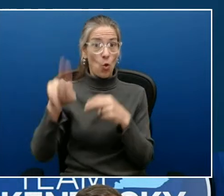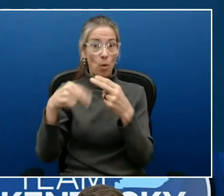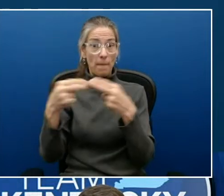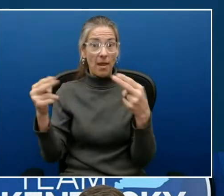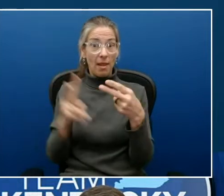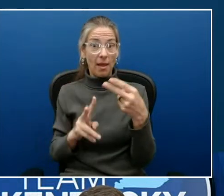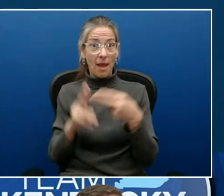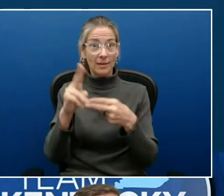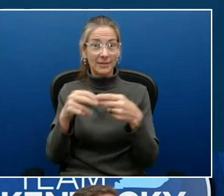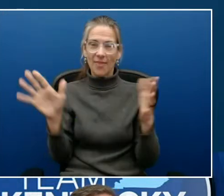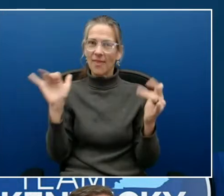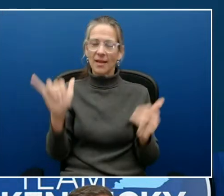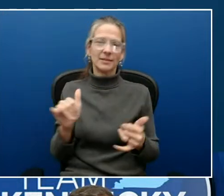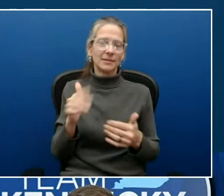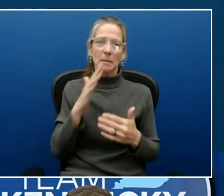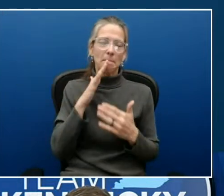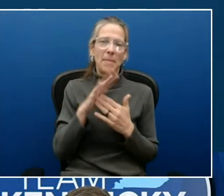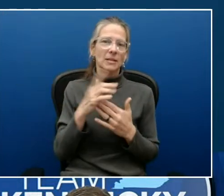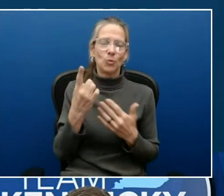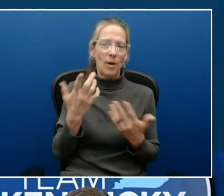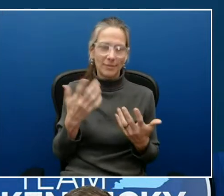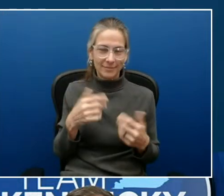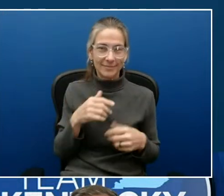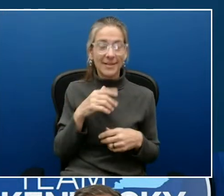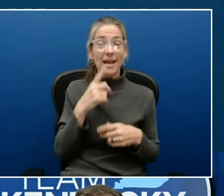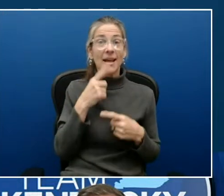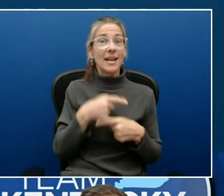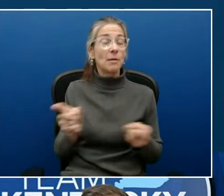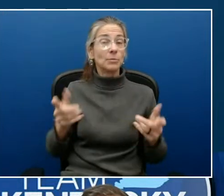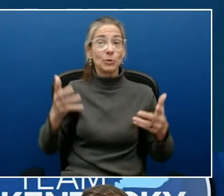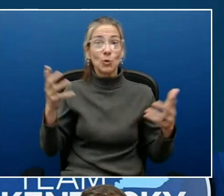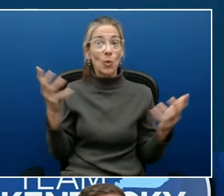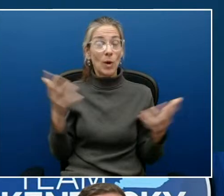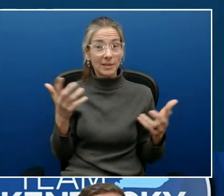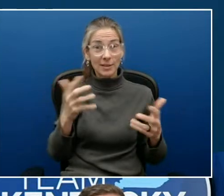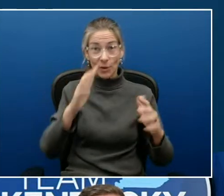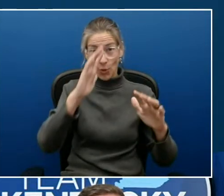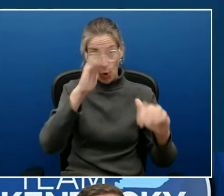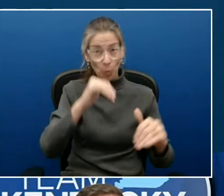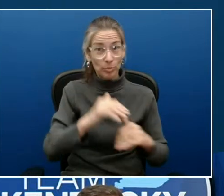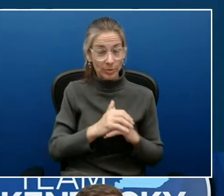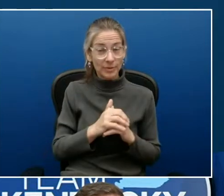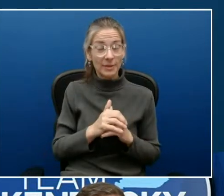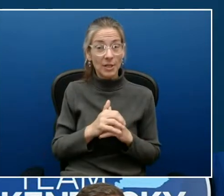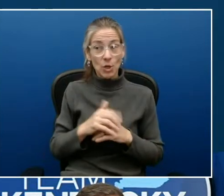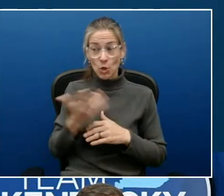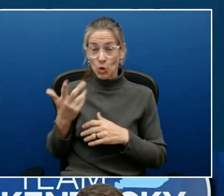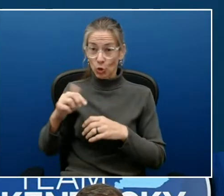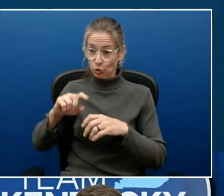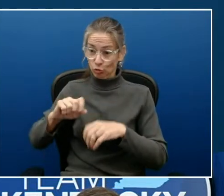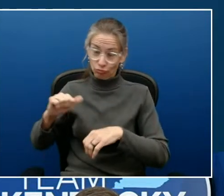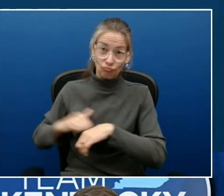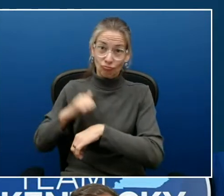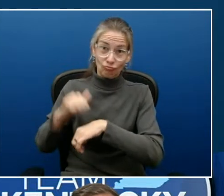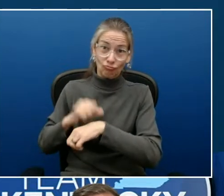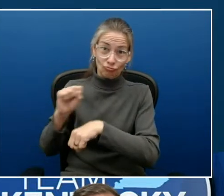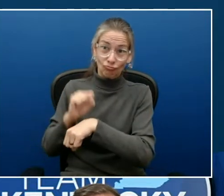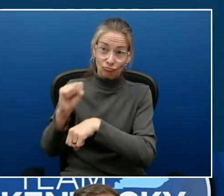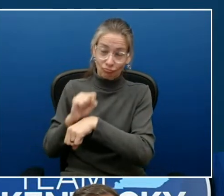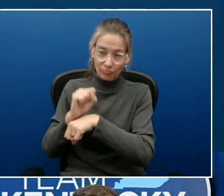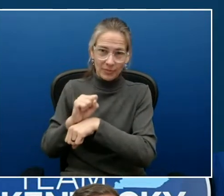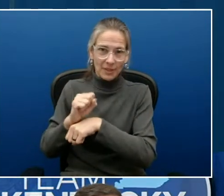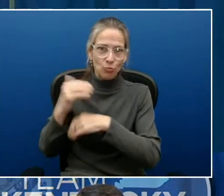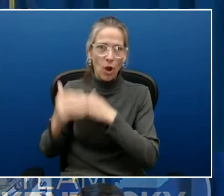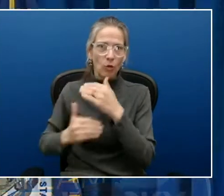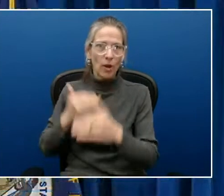those events. The announcement is the hope, the groundbreaking is the progress, but the ribbon cutting is when lives are changed, people are employed,